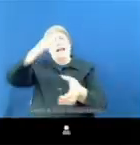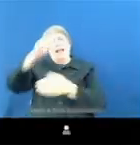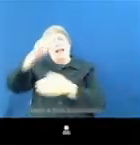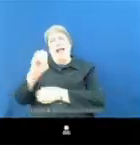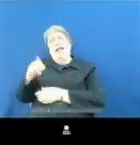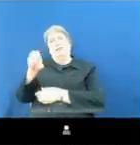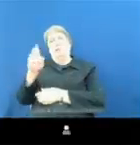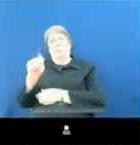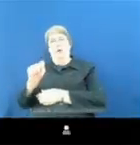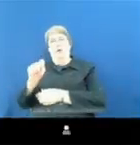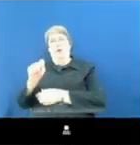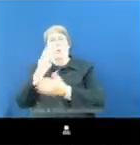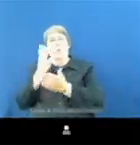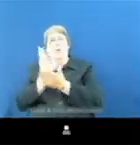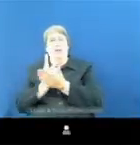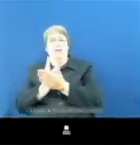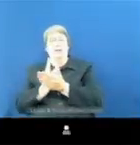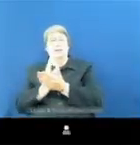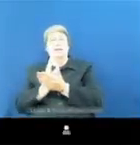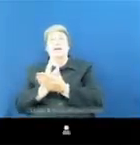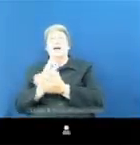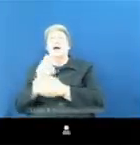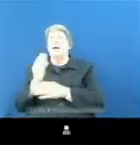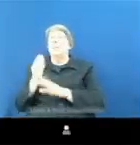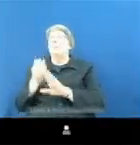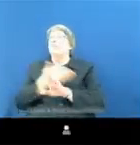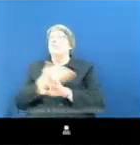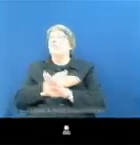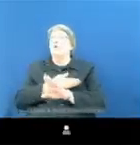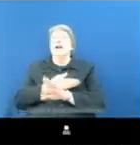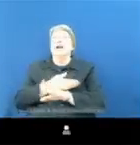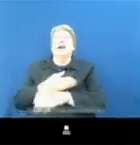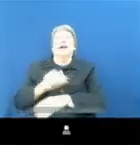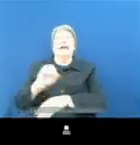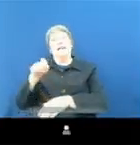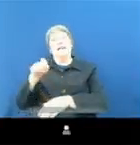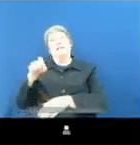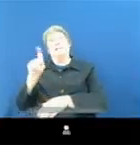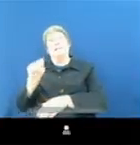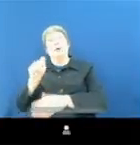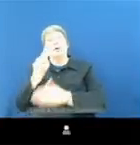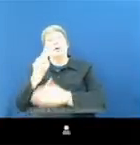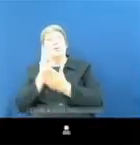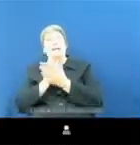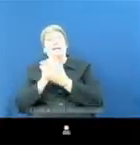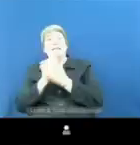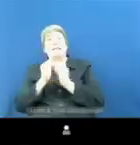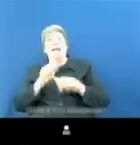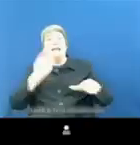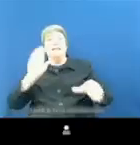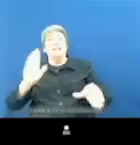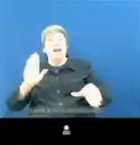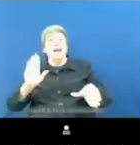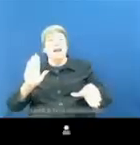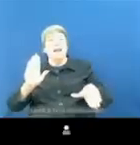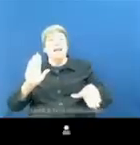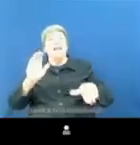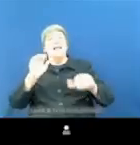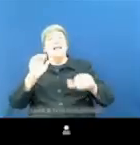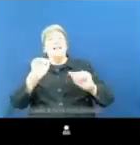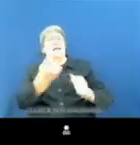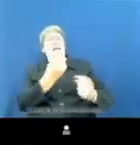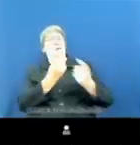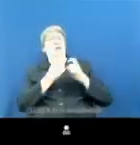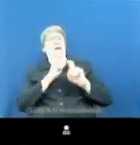give an opinion, they first have to answer a series of questions about their expertise. So